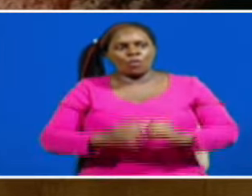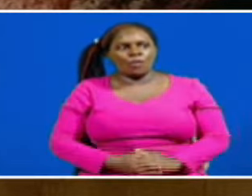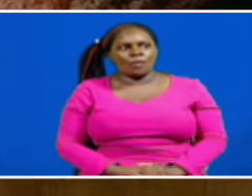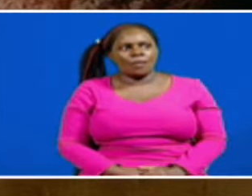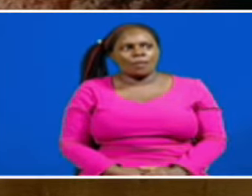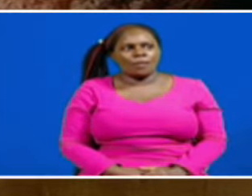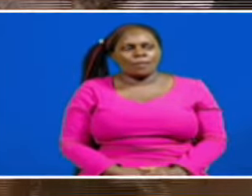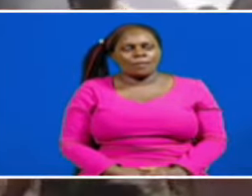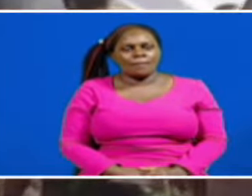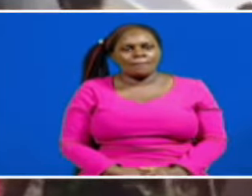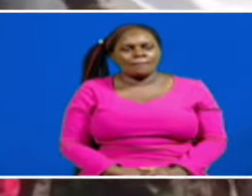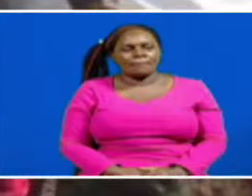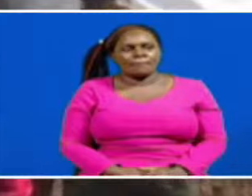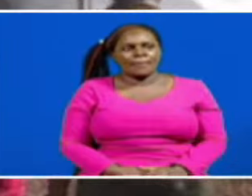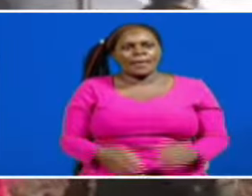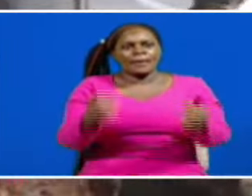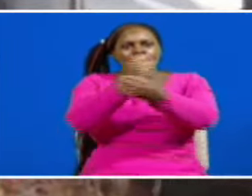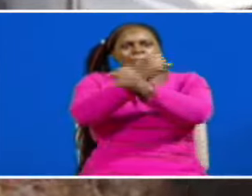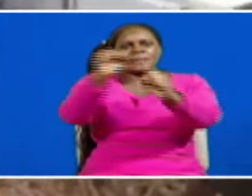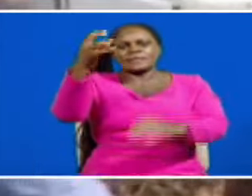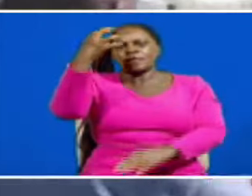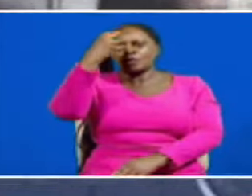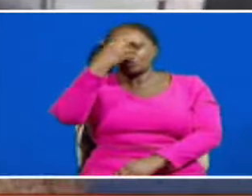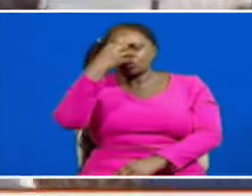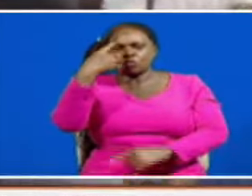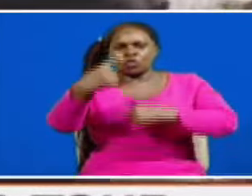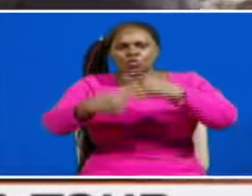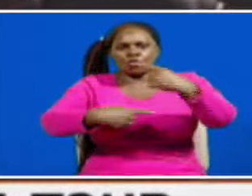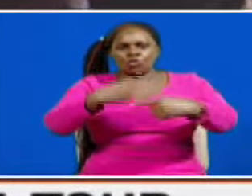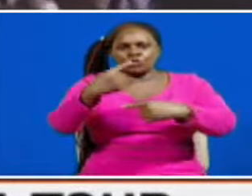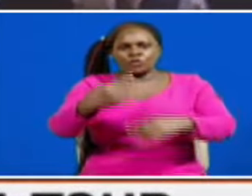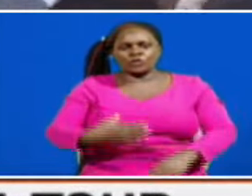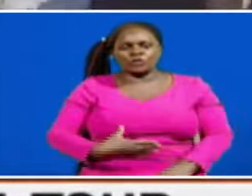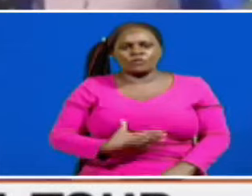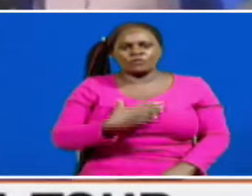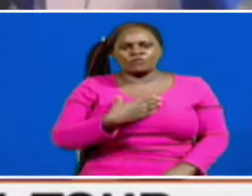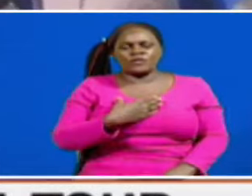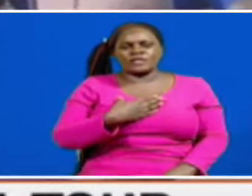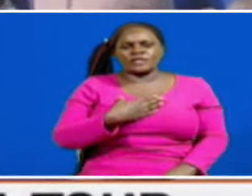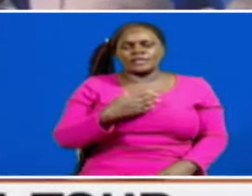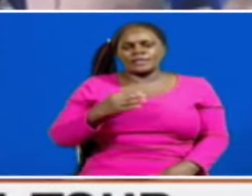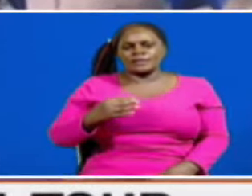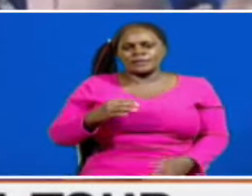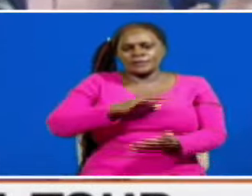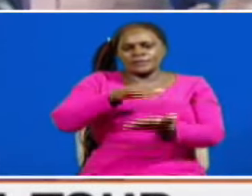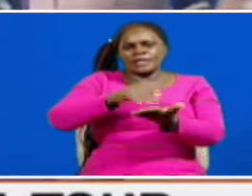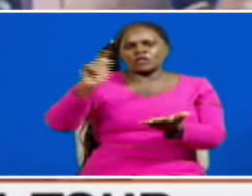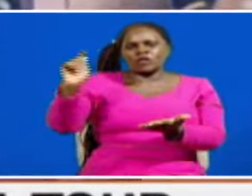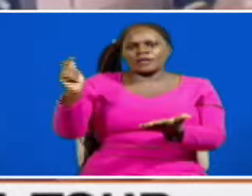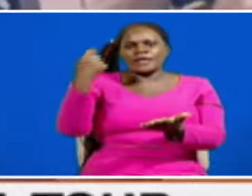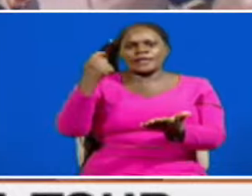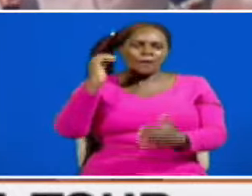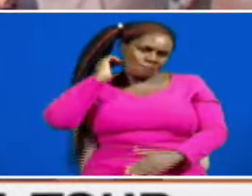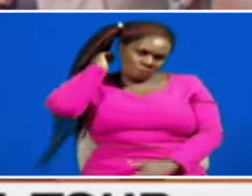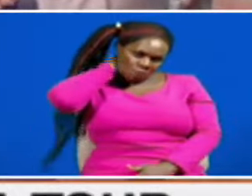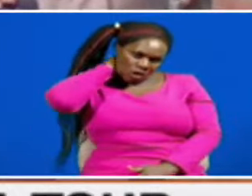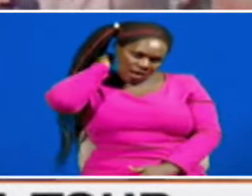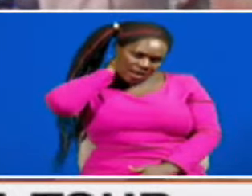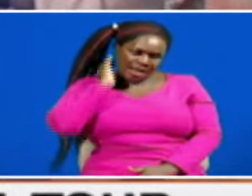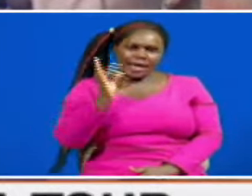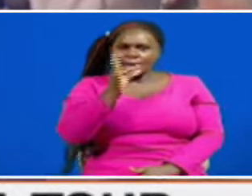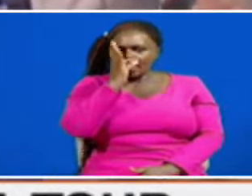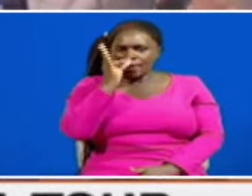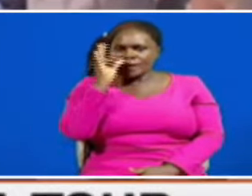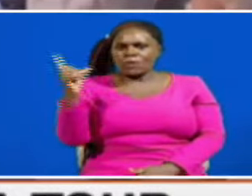reports. President William Ruto continued with his development tour in central Kenya, visiting Muranga and Nyeri counties